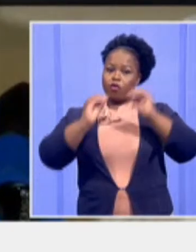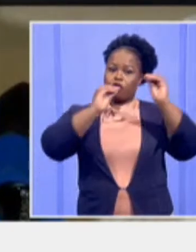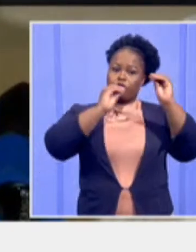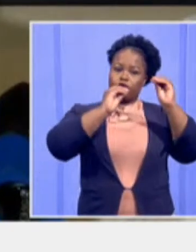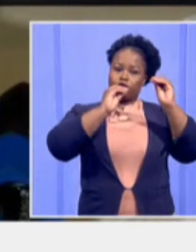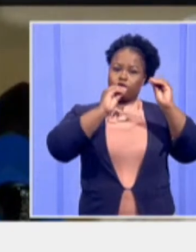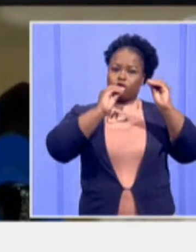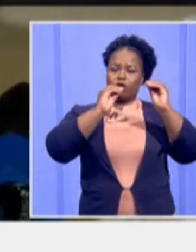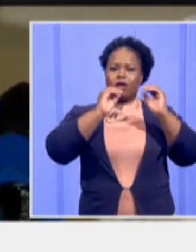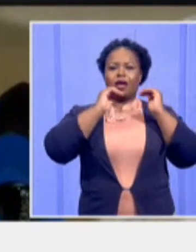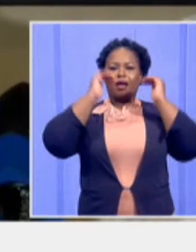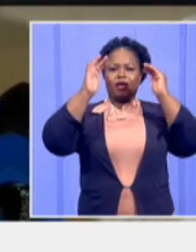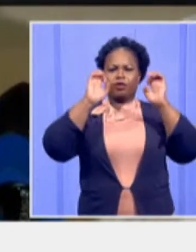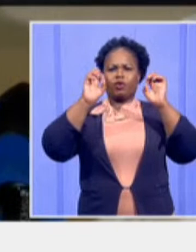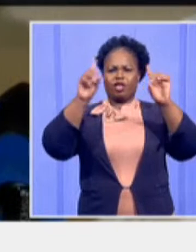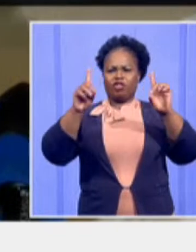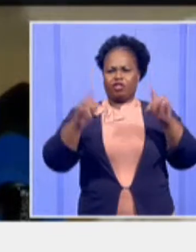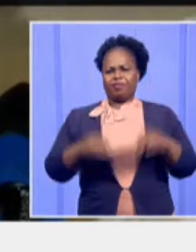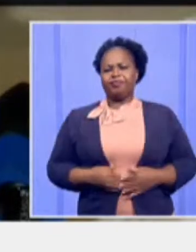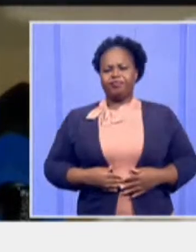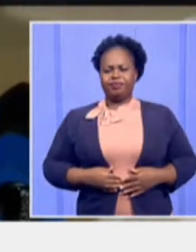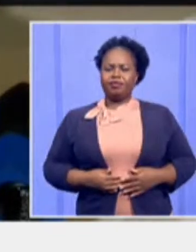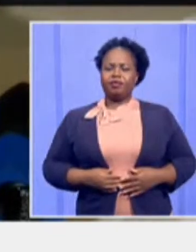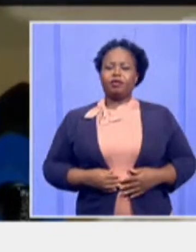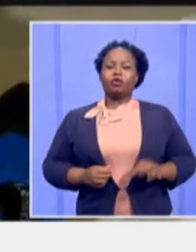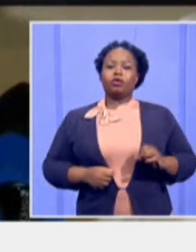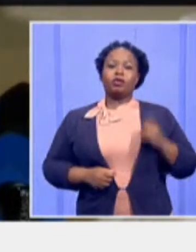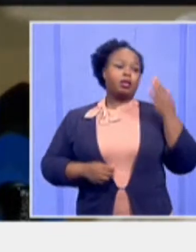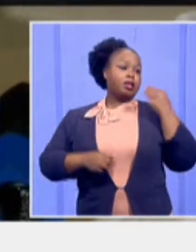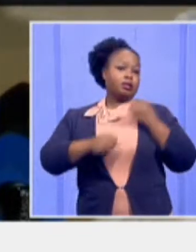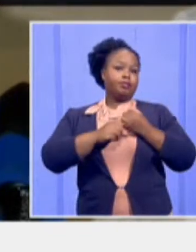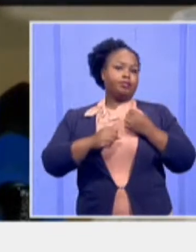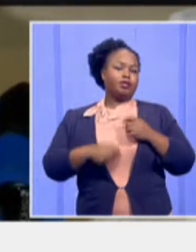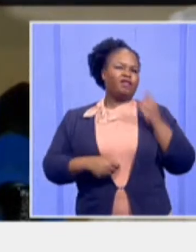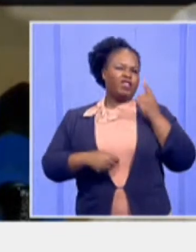to university. Back in first year, there was a student